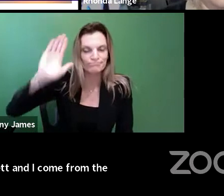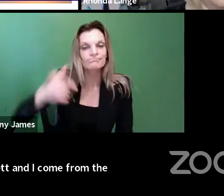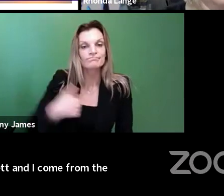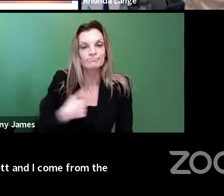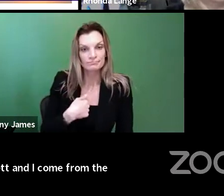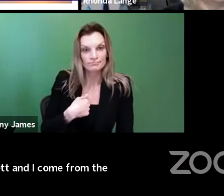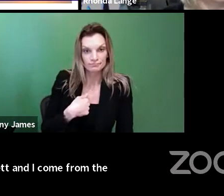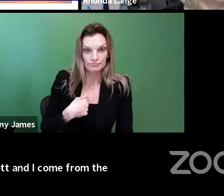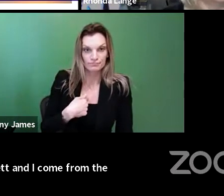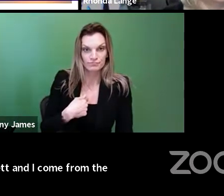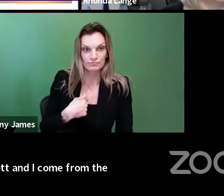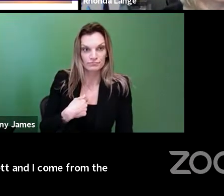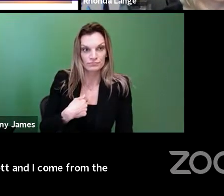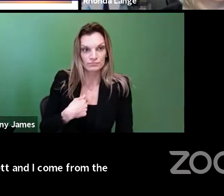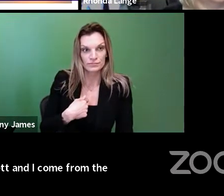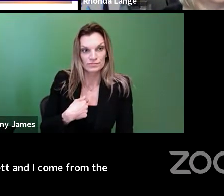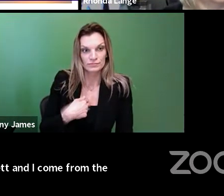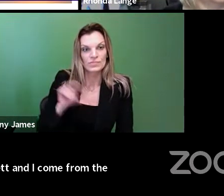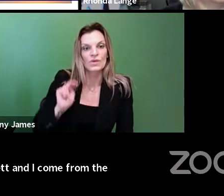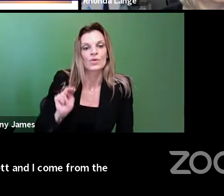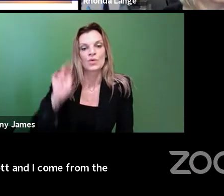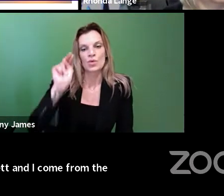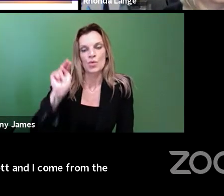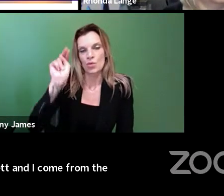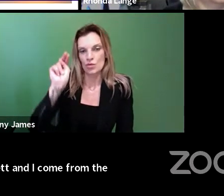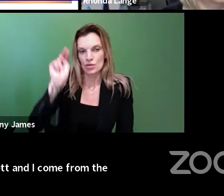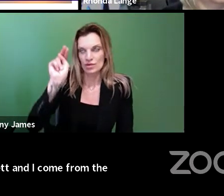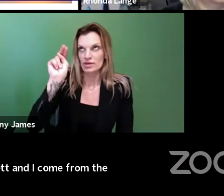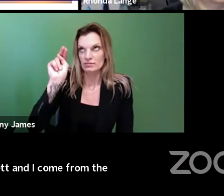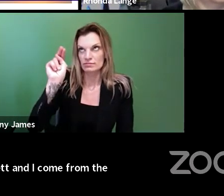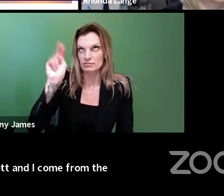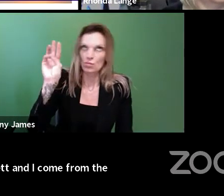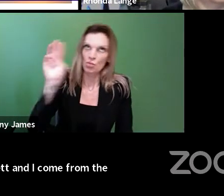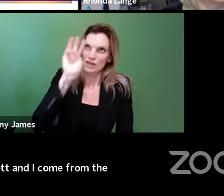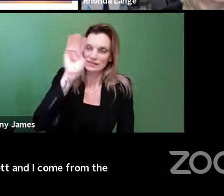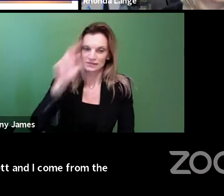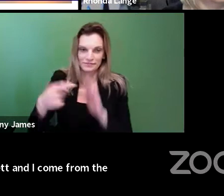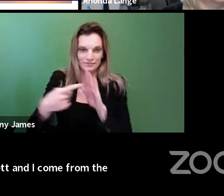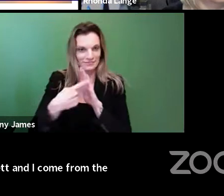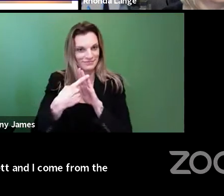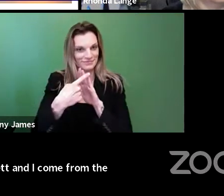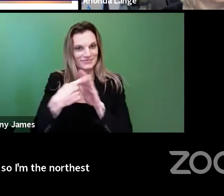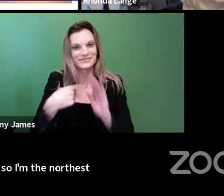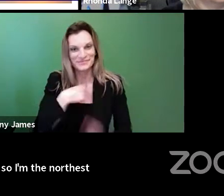the Northern West Coast Commissioner for everybody.